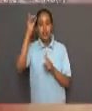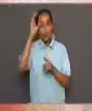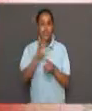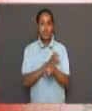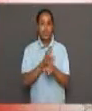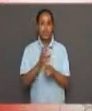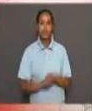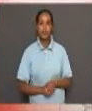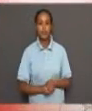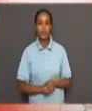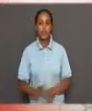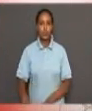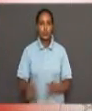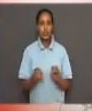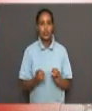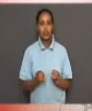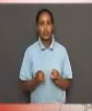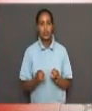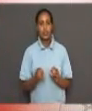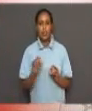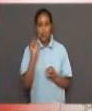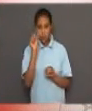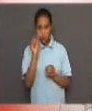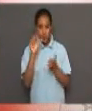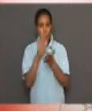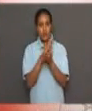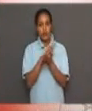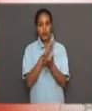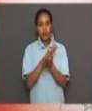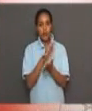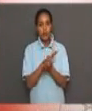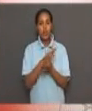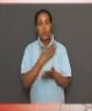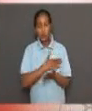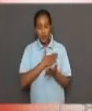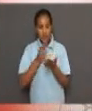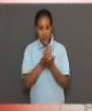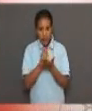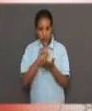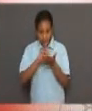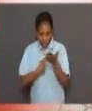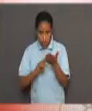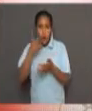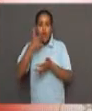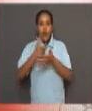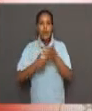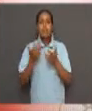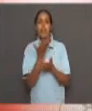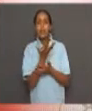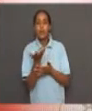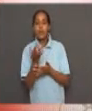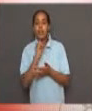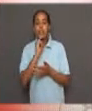cell. Students, on a piece of notebook paper, please write down what substance